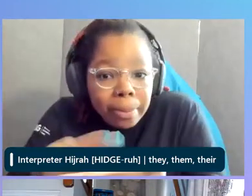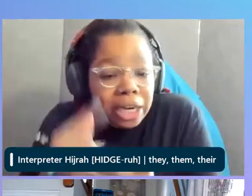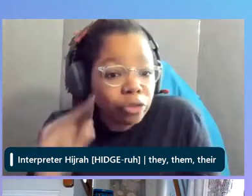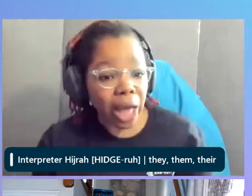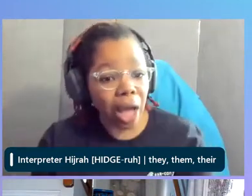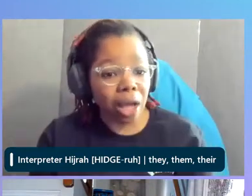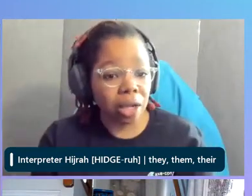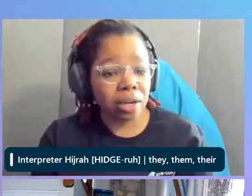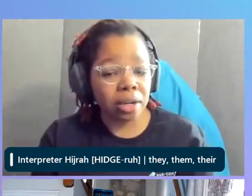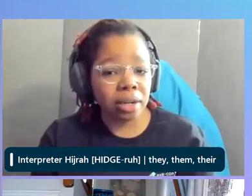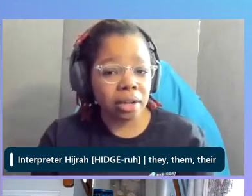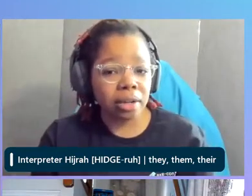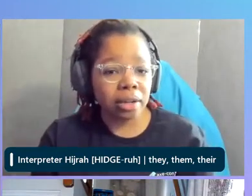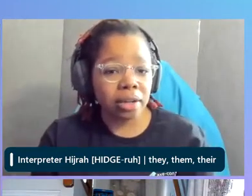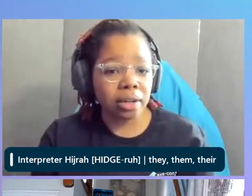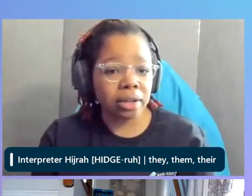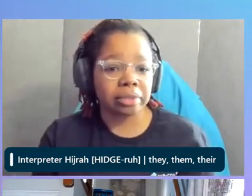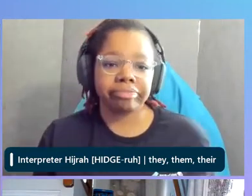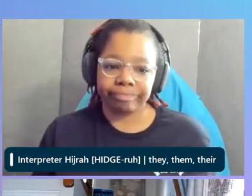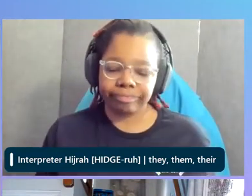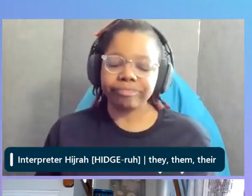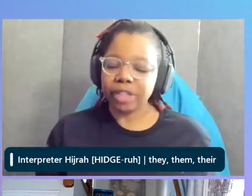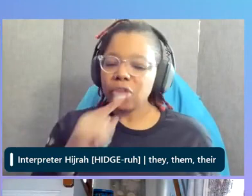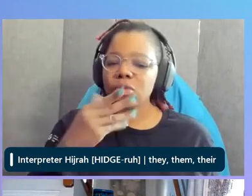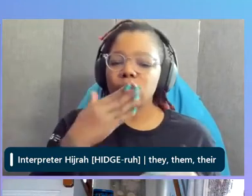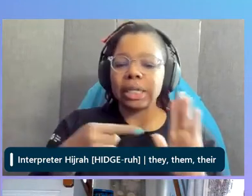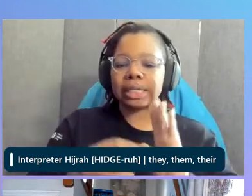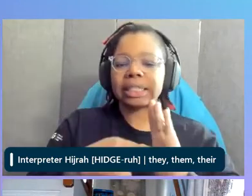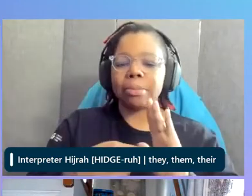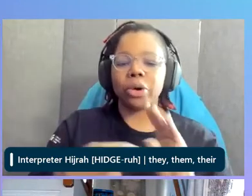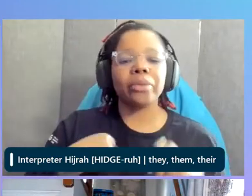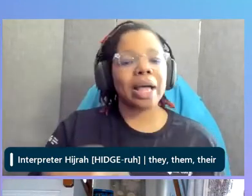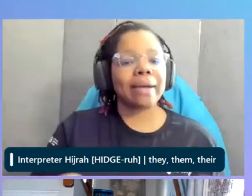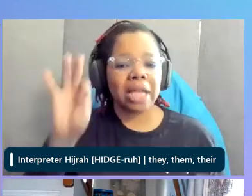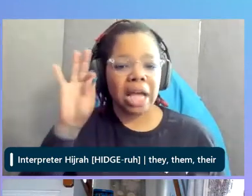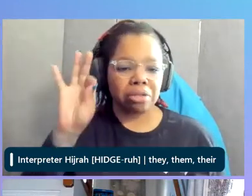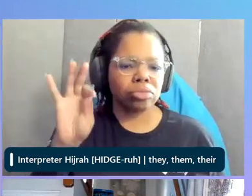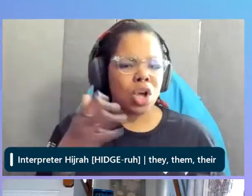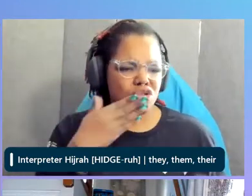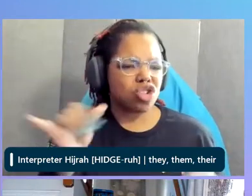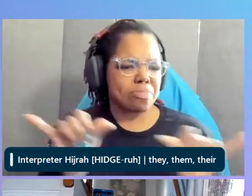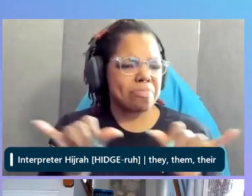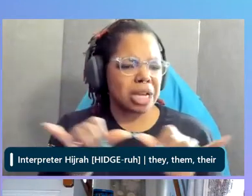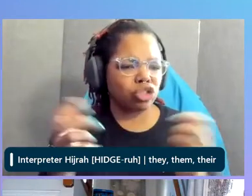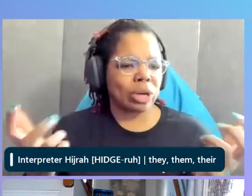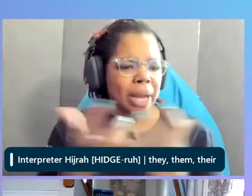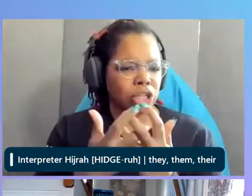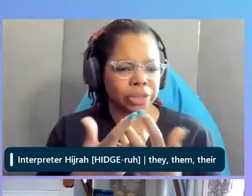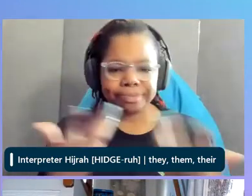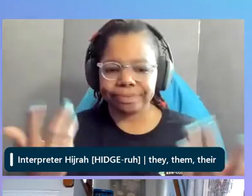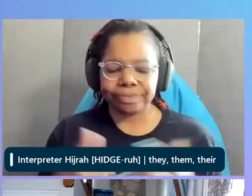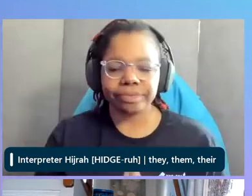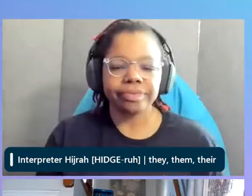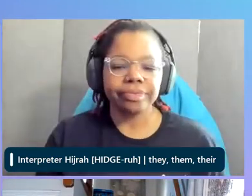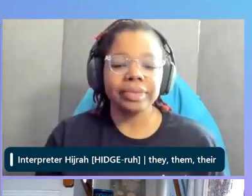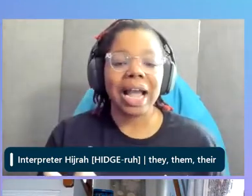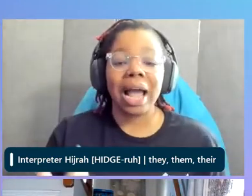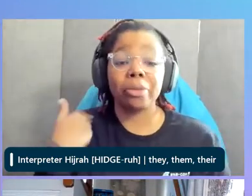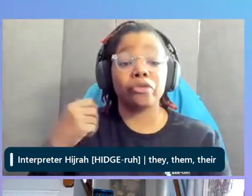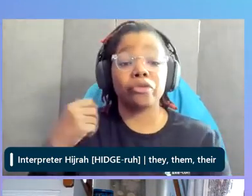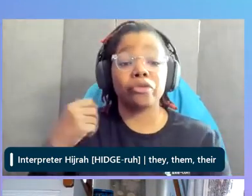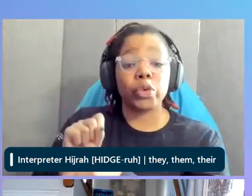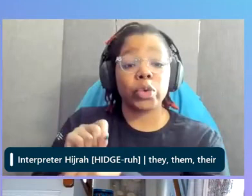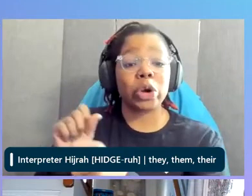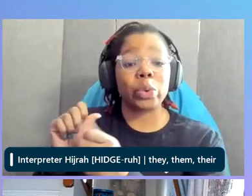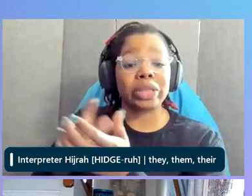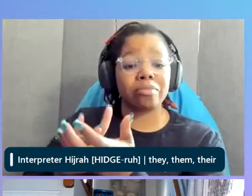that? Now, a really good example I found of good metric matching is I used to work with a